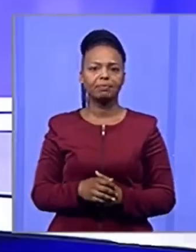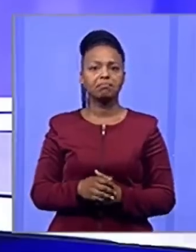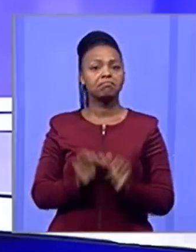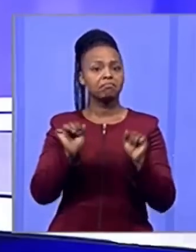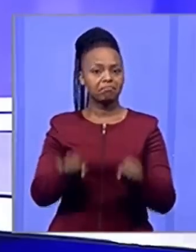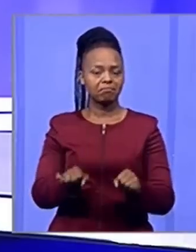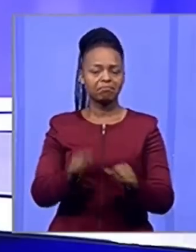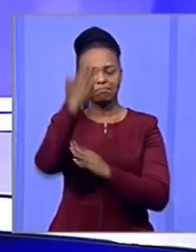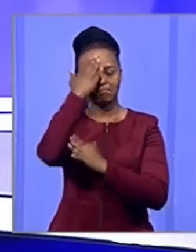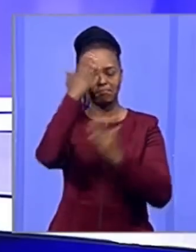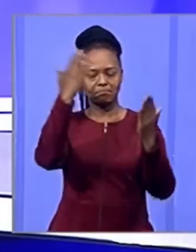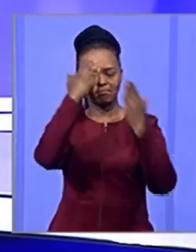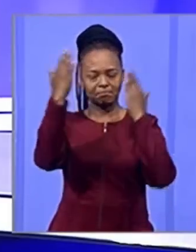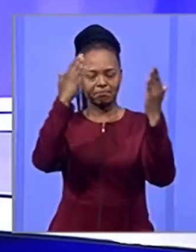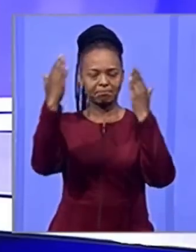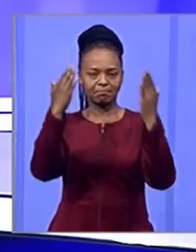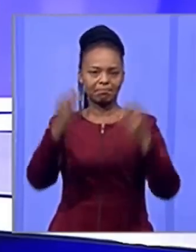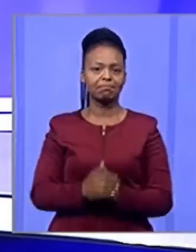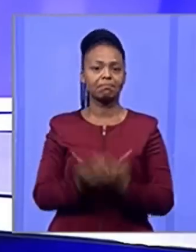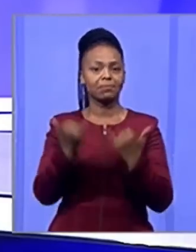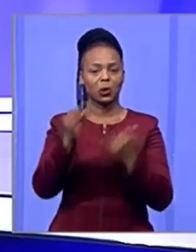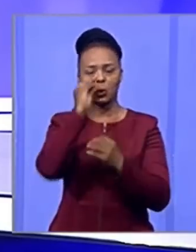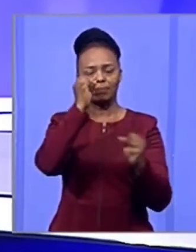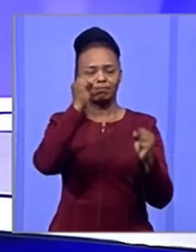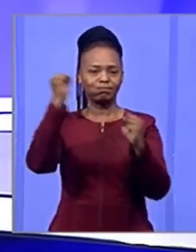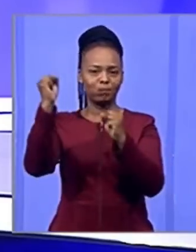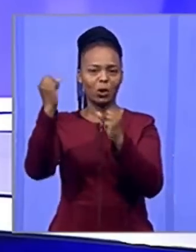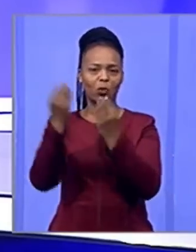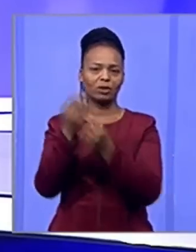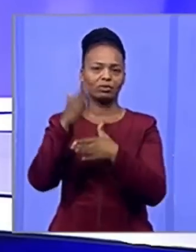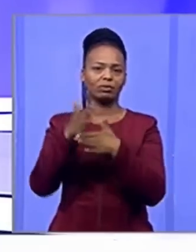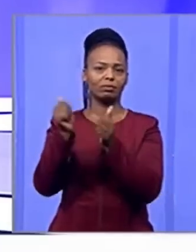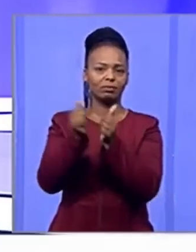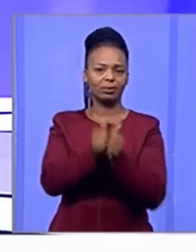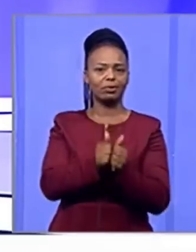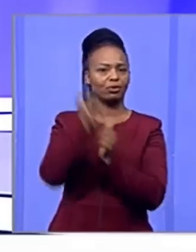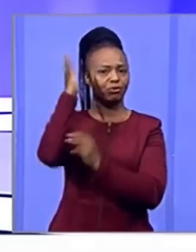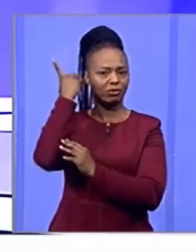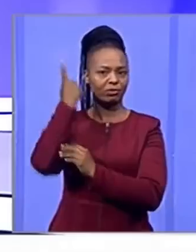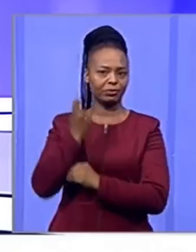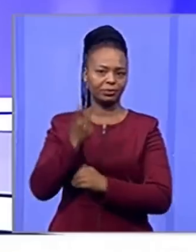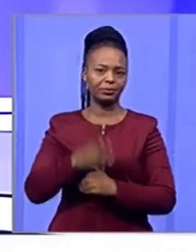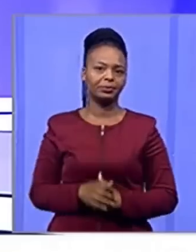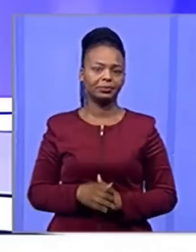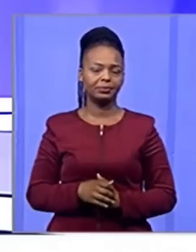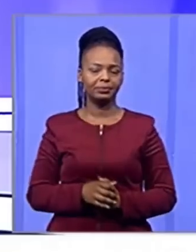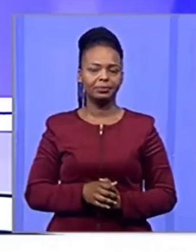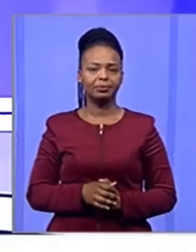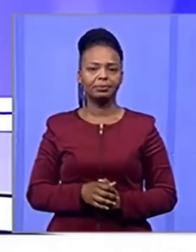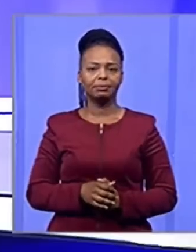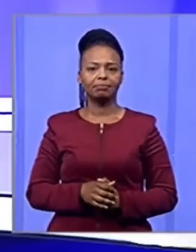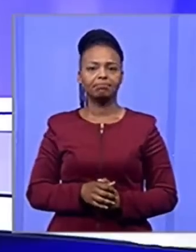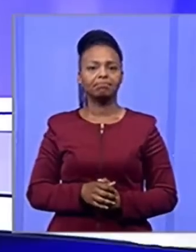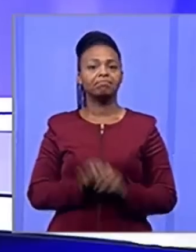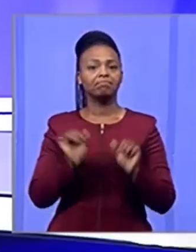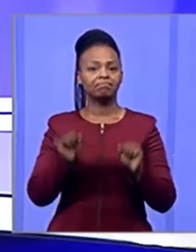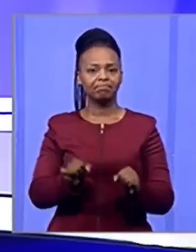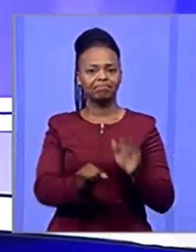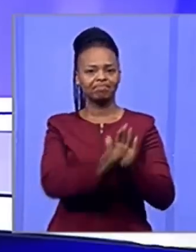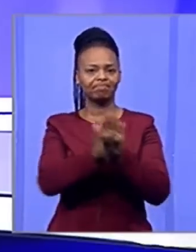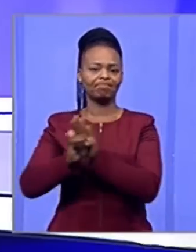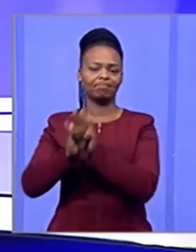Bagešo thobela ke lesolela madireng a letšatši le mošomi mmogo Trifosa Ntswelengwe. Go hlautšwe batho